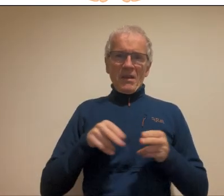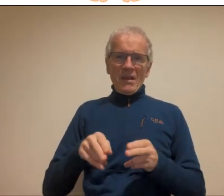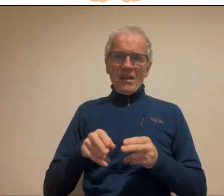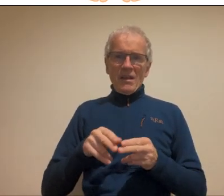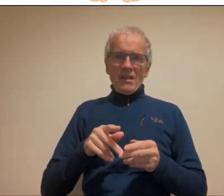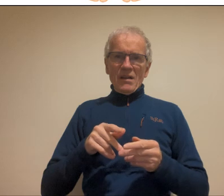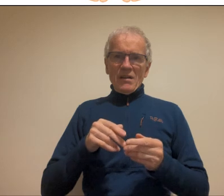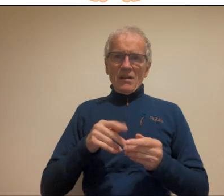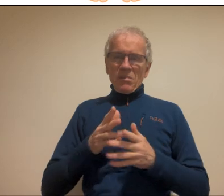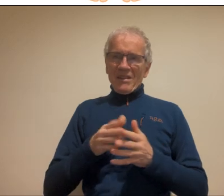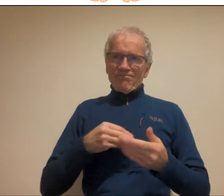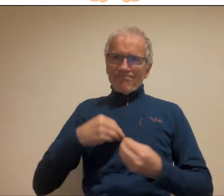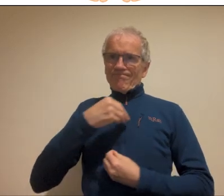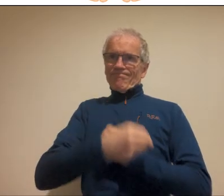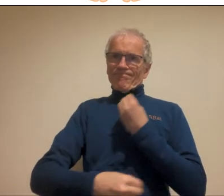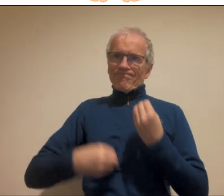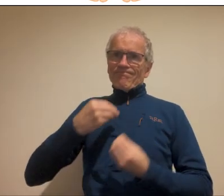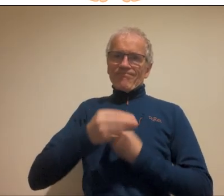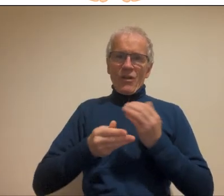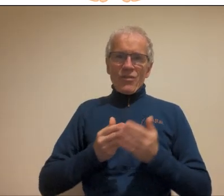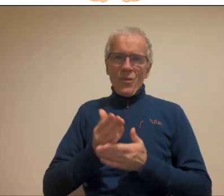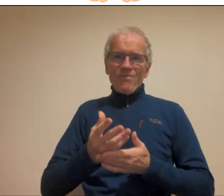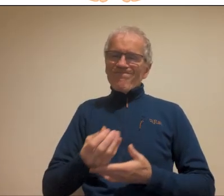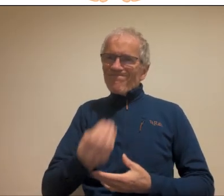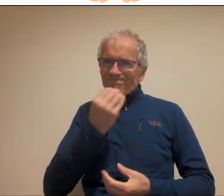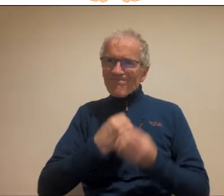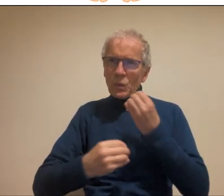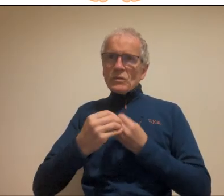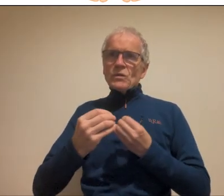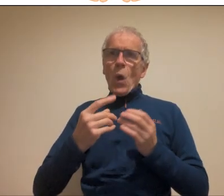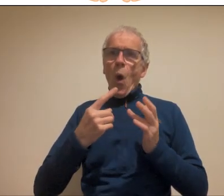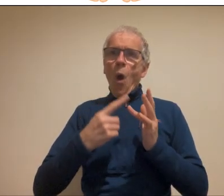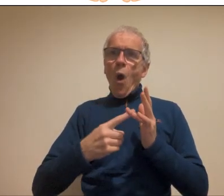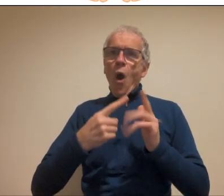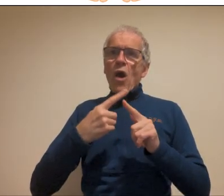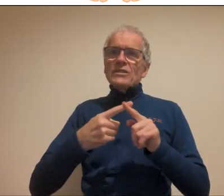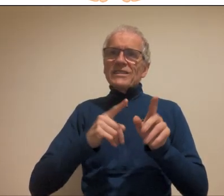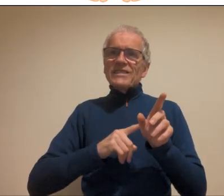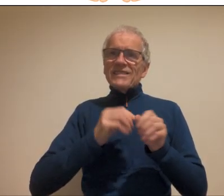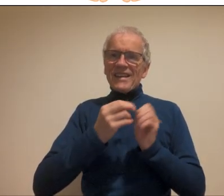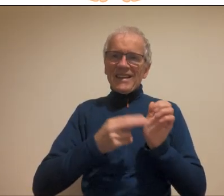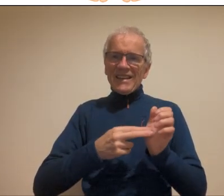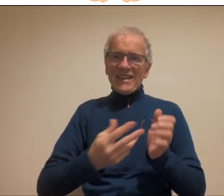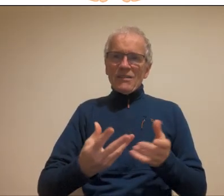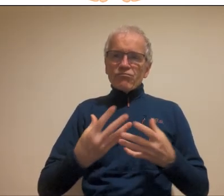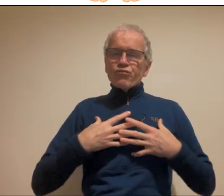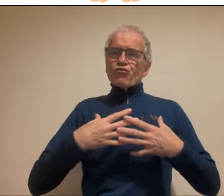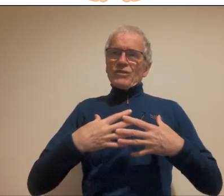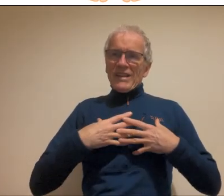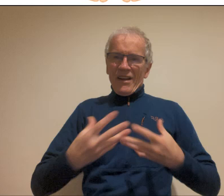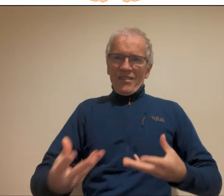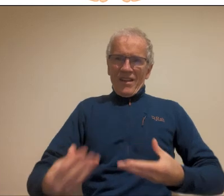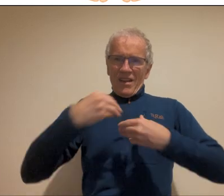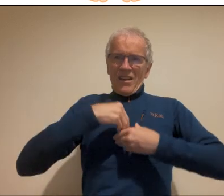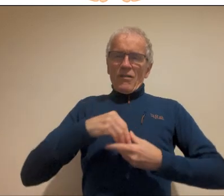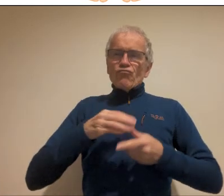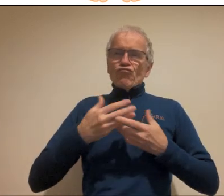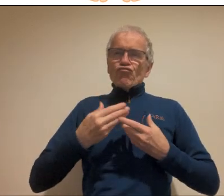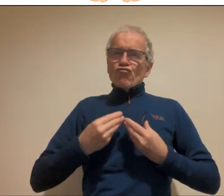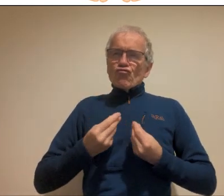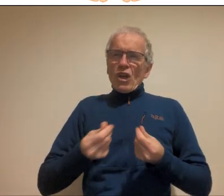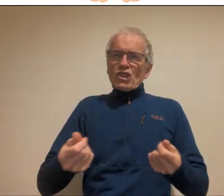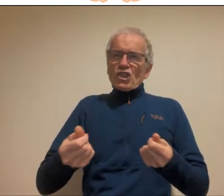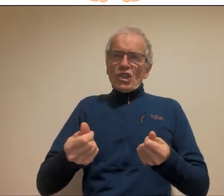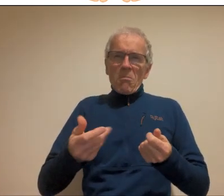As the body ages, the heart functions less effectively. The arteries also have a higher likelihood of becoming stiff